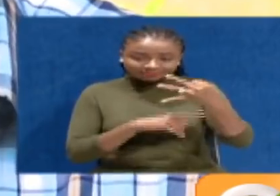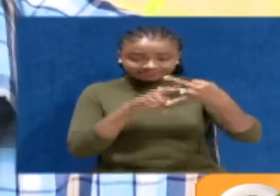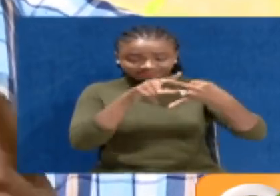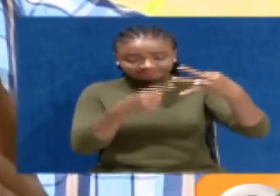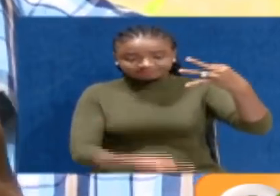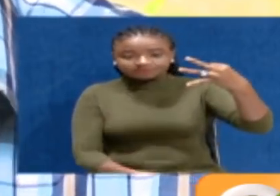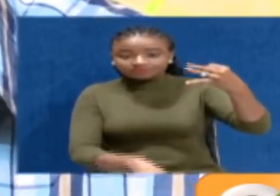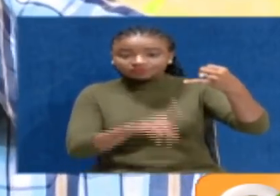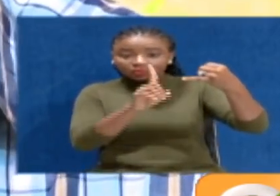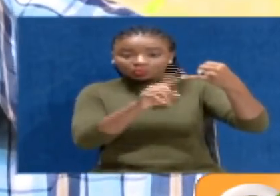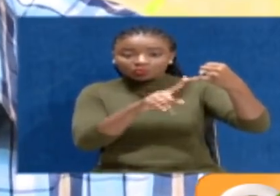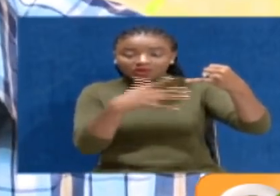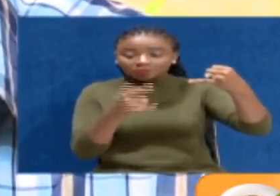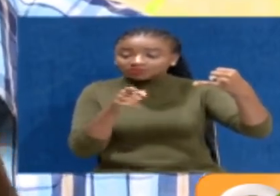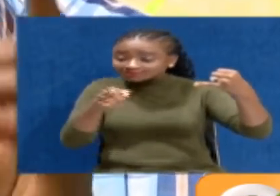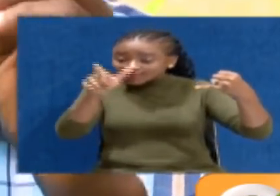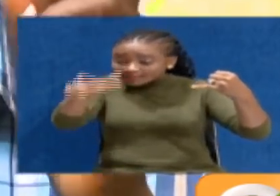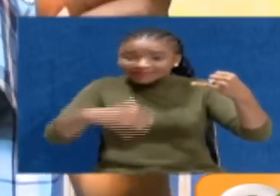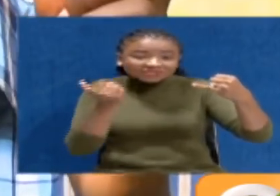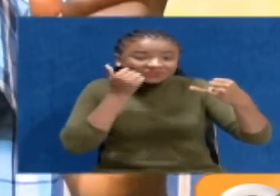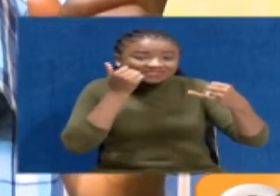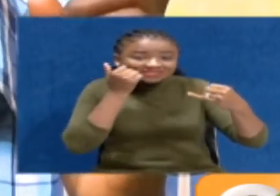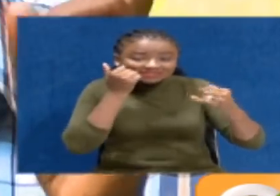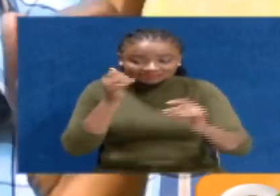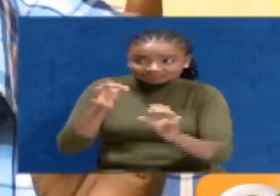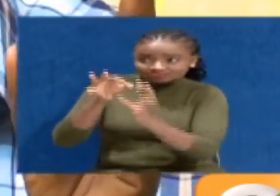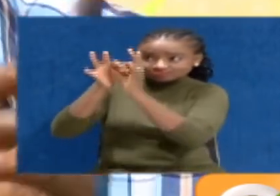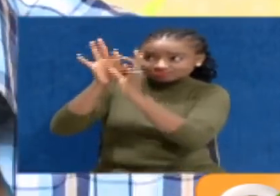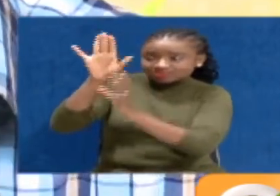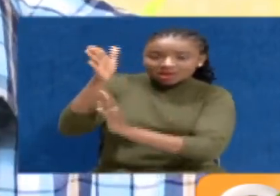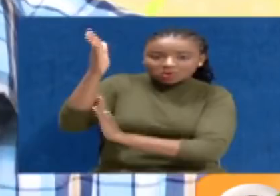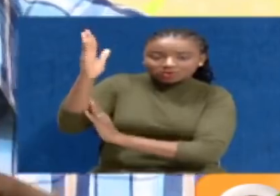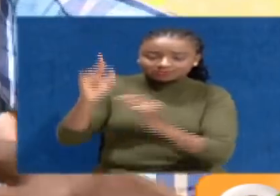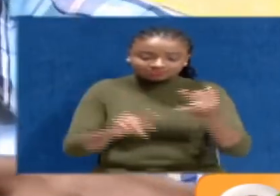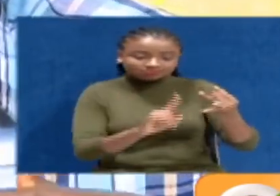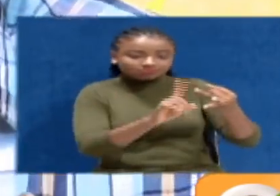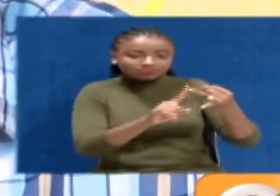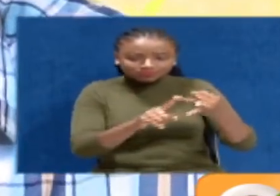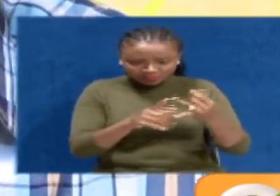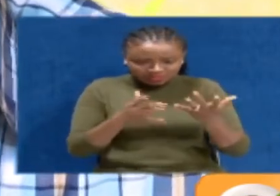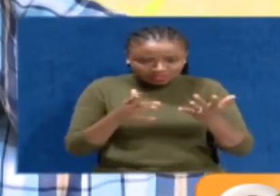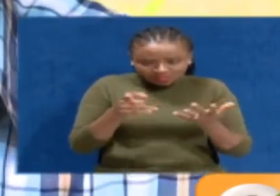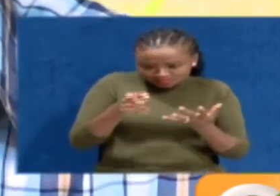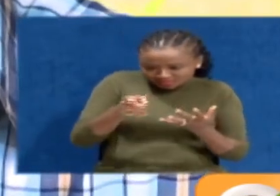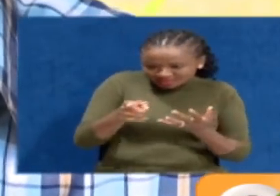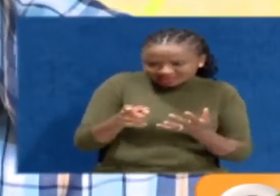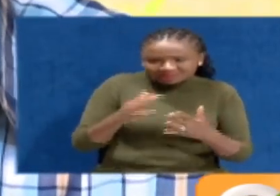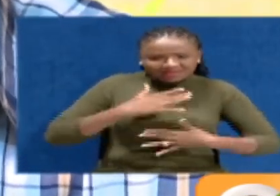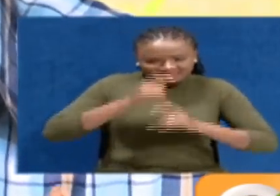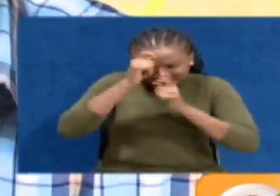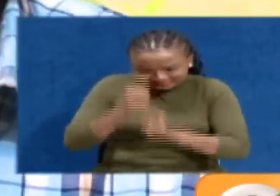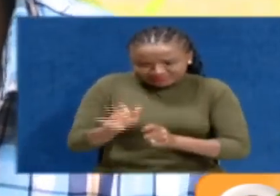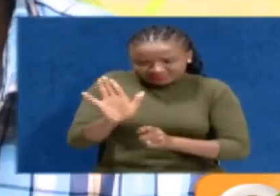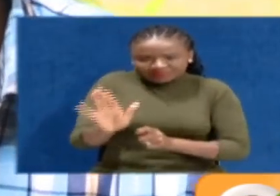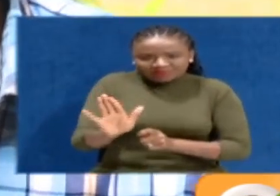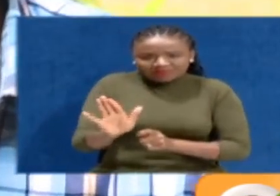One is that patient and his God or our God. Secondly is the human dignity of that patient.